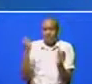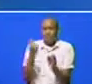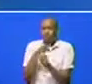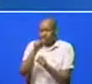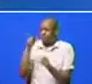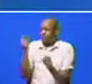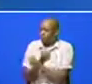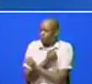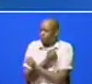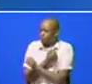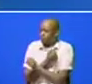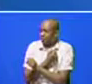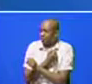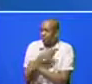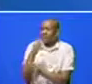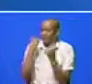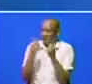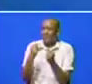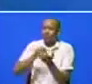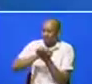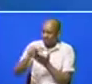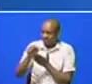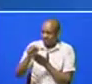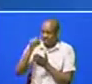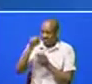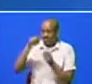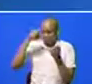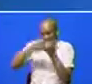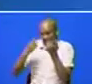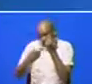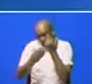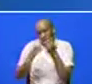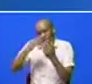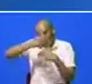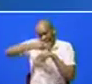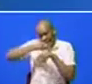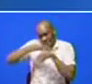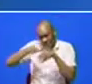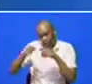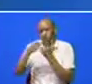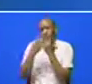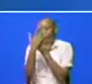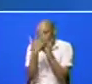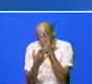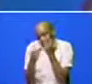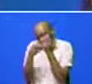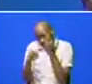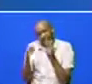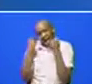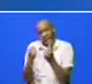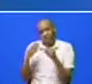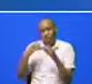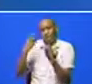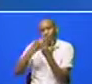couldn't print intricate parts like the muscles and the blood vessels, you know, that could